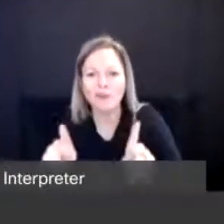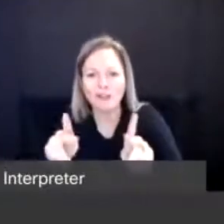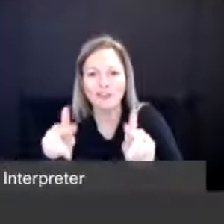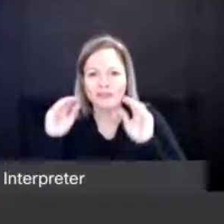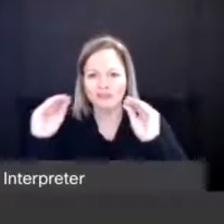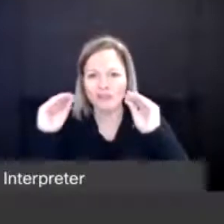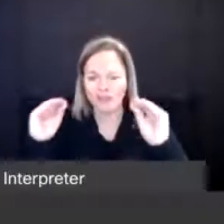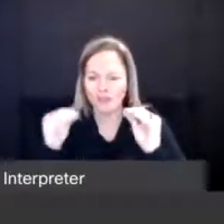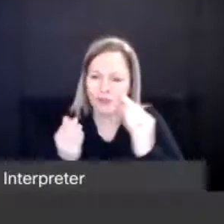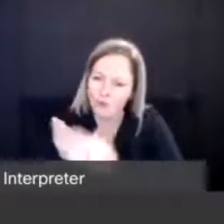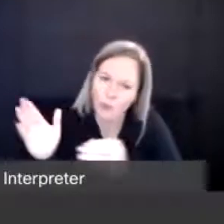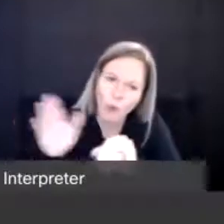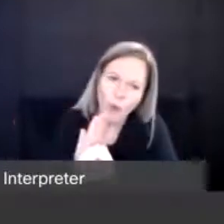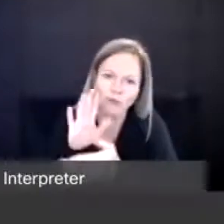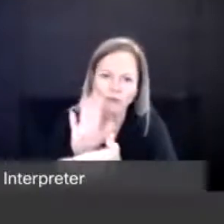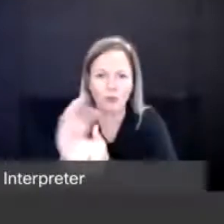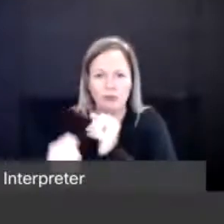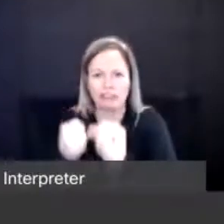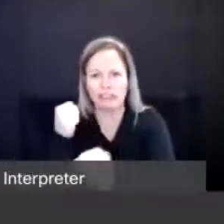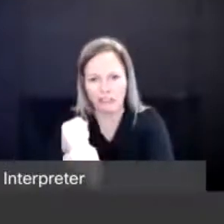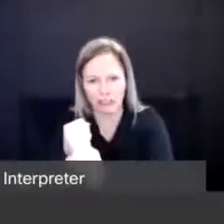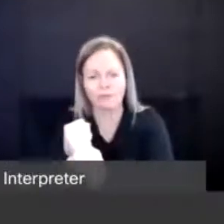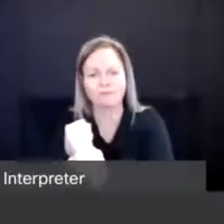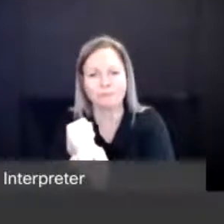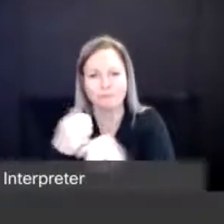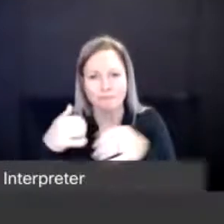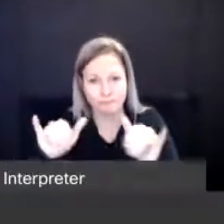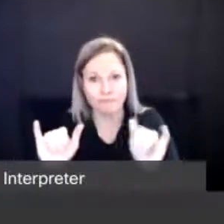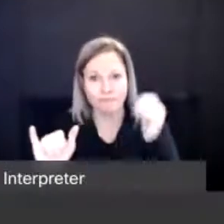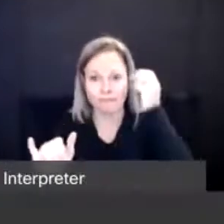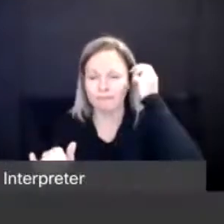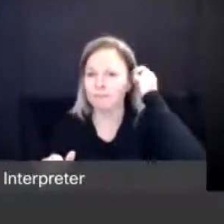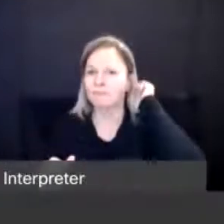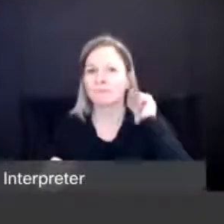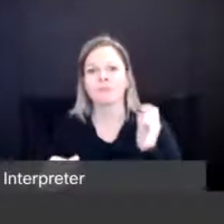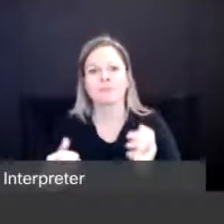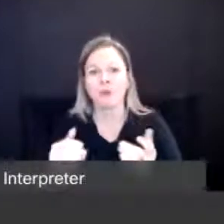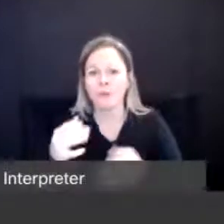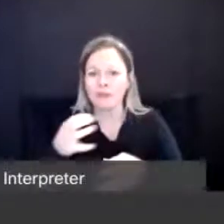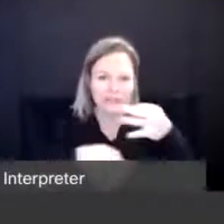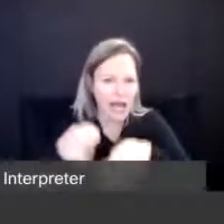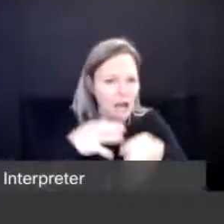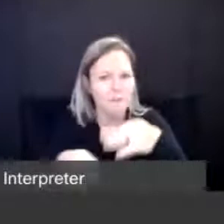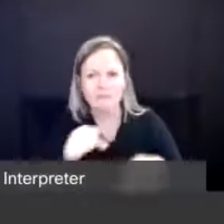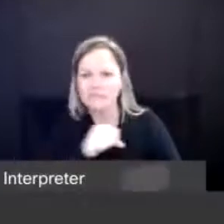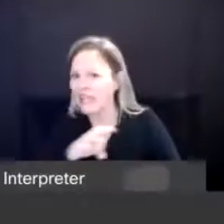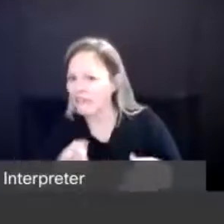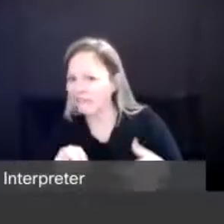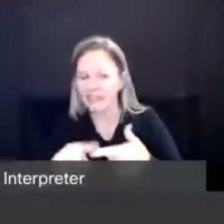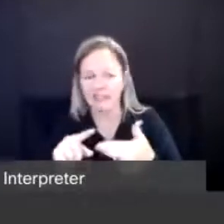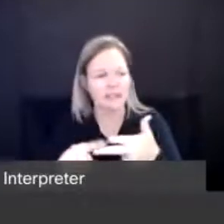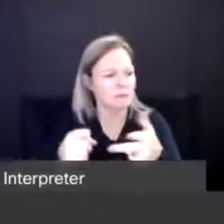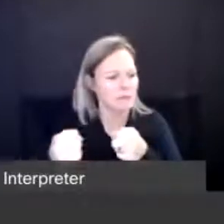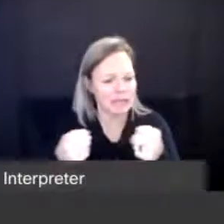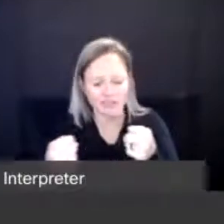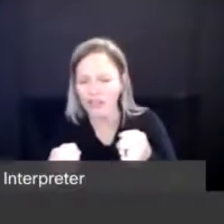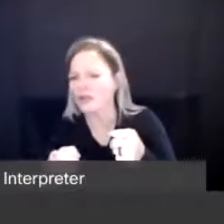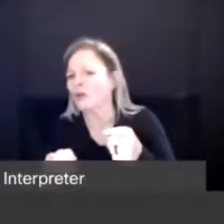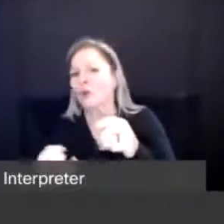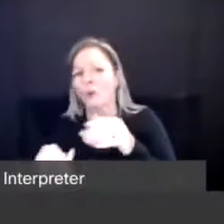school year, so forth. So, you know, with just subs and staffing and managing quarantines and those kind of